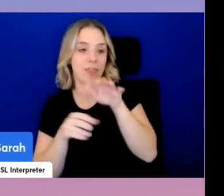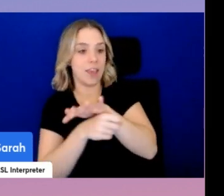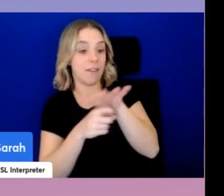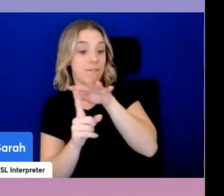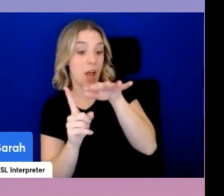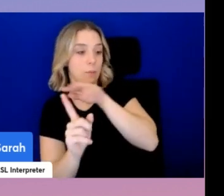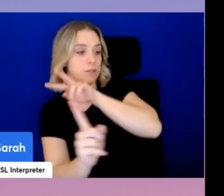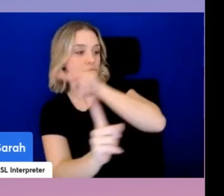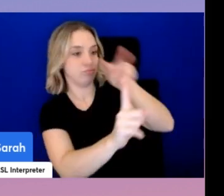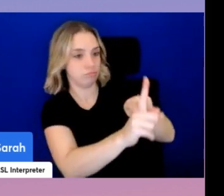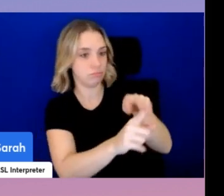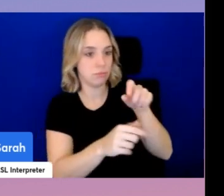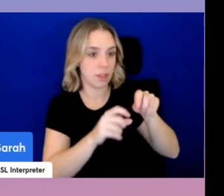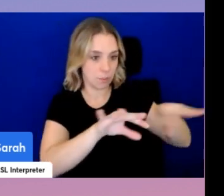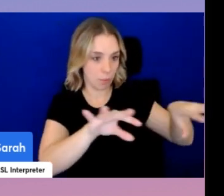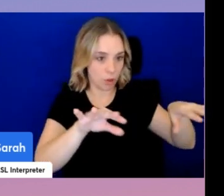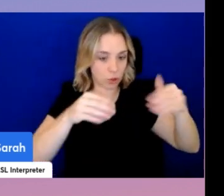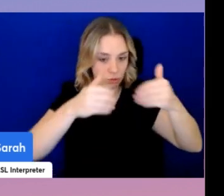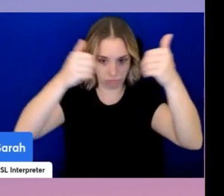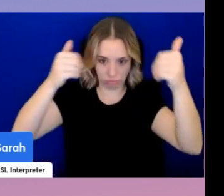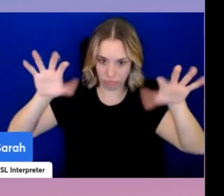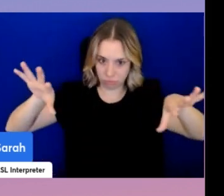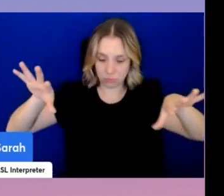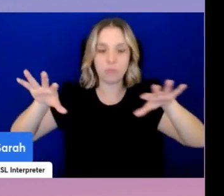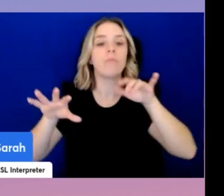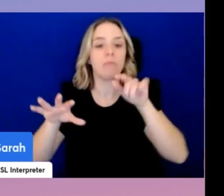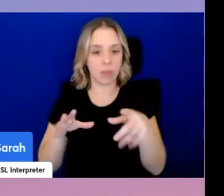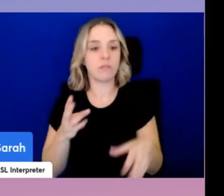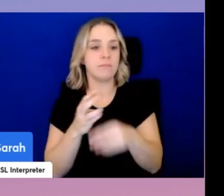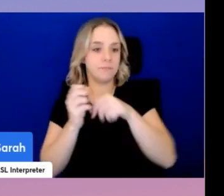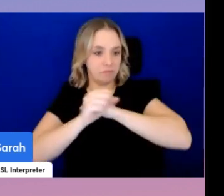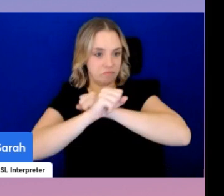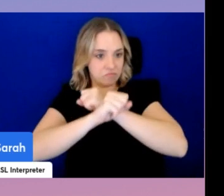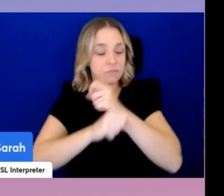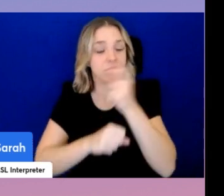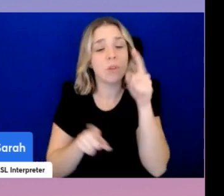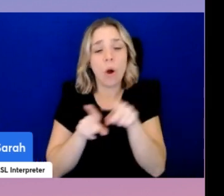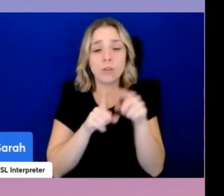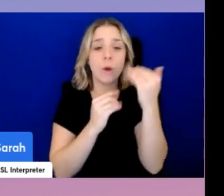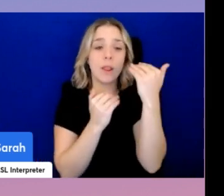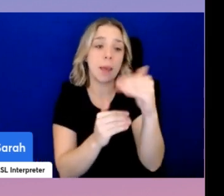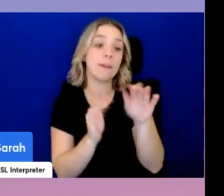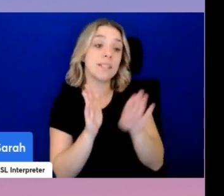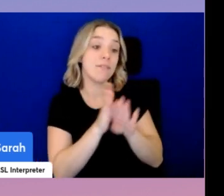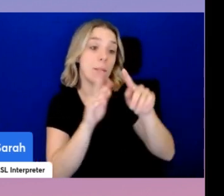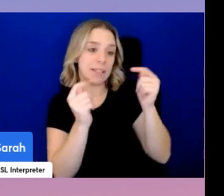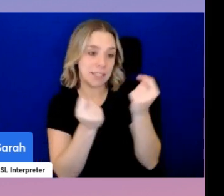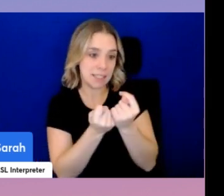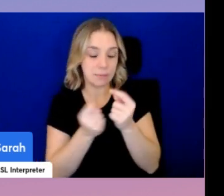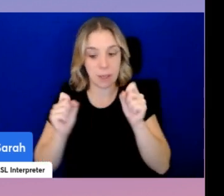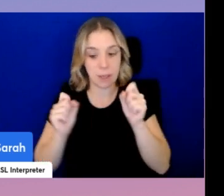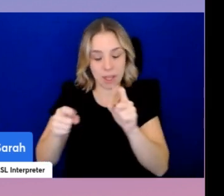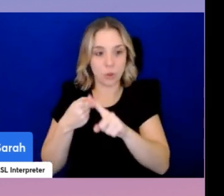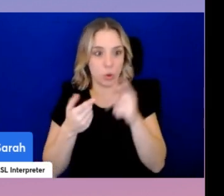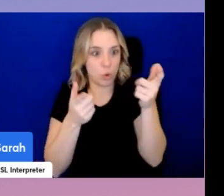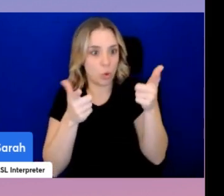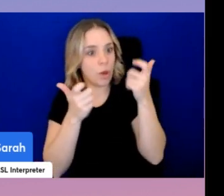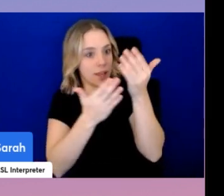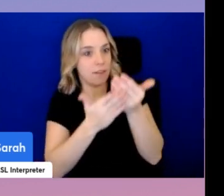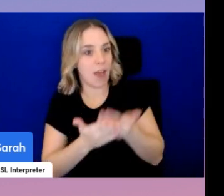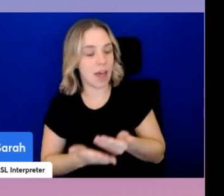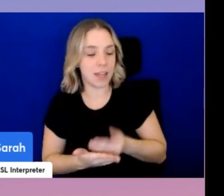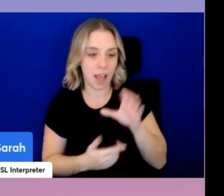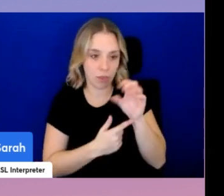this improves the security posture of the organization, it also limits the development team's ability to quickly validate the code that they have